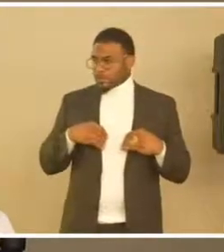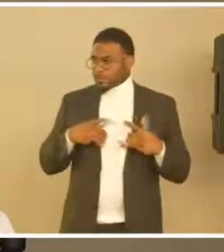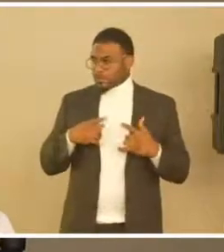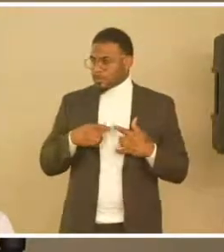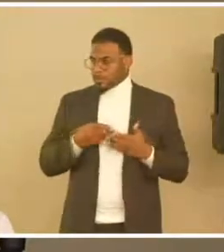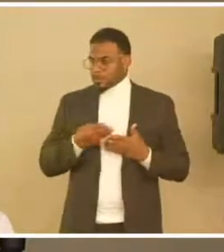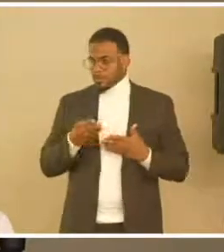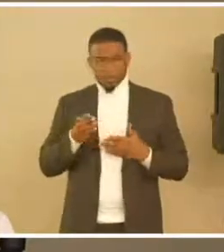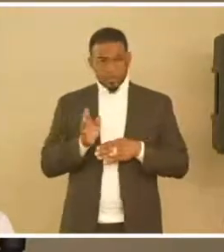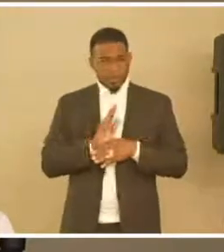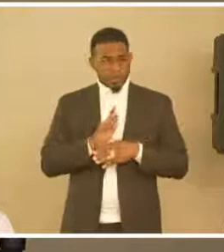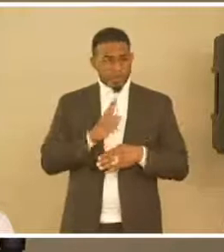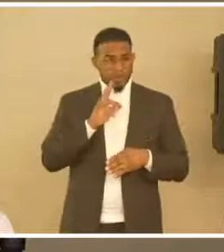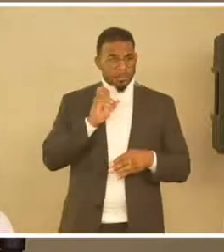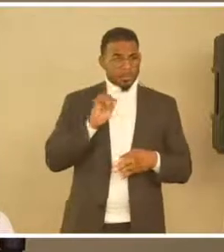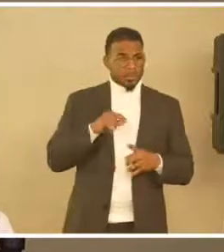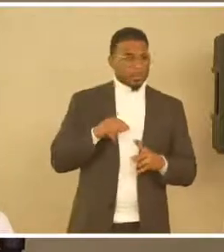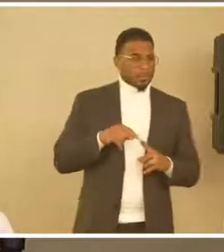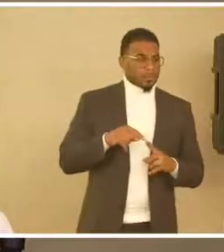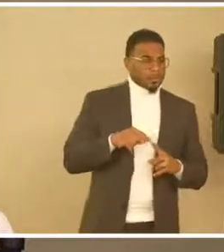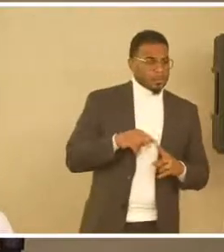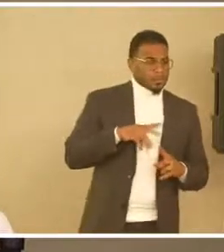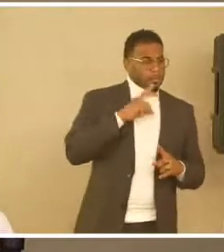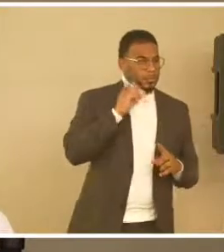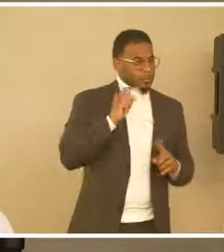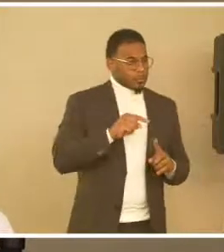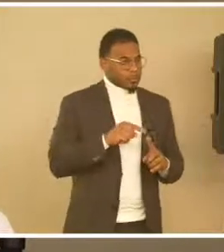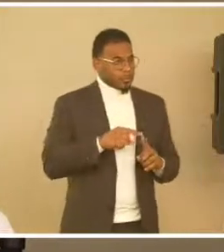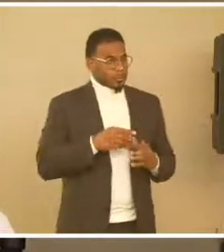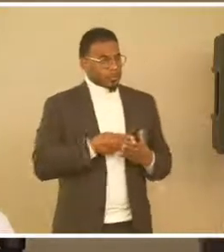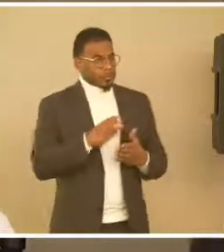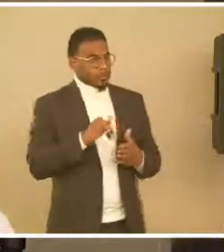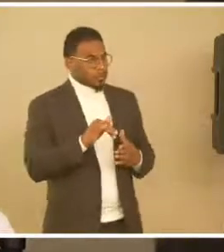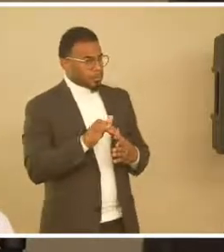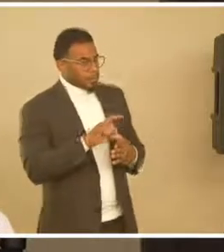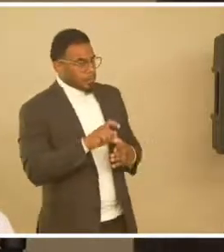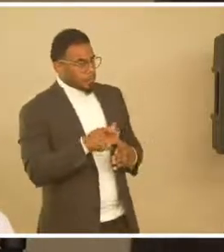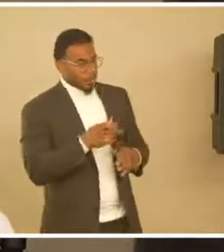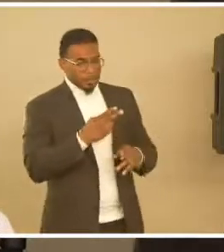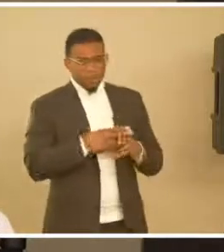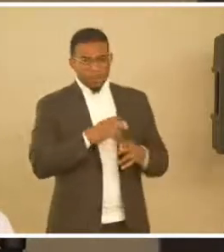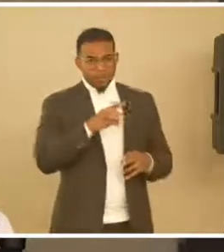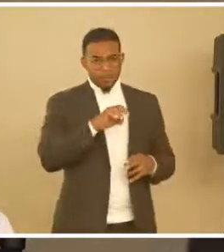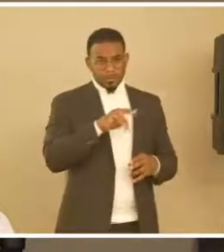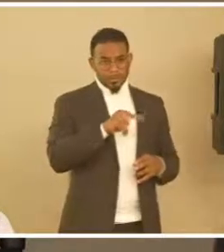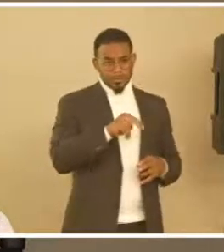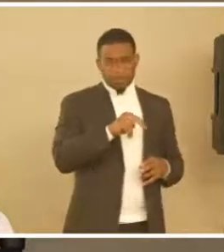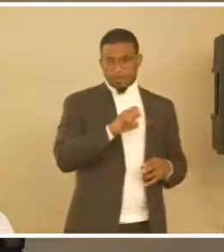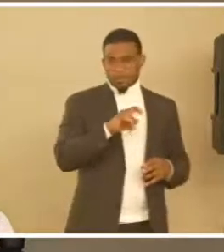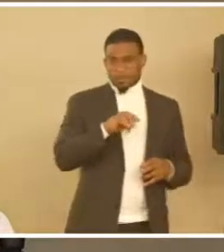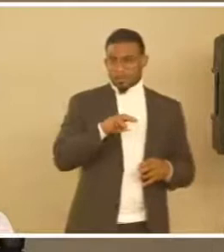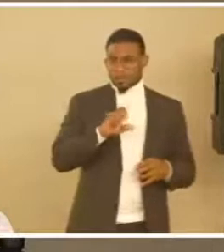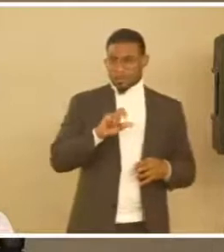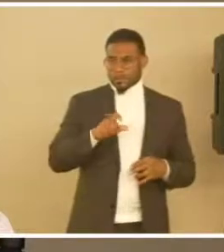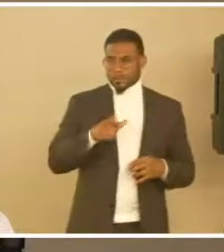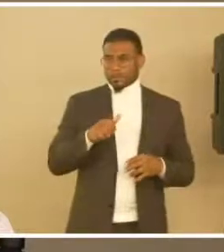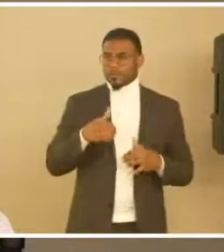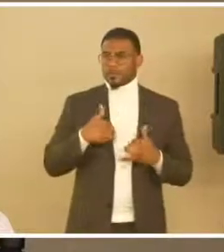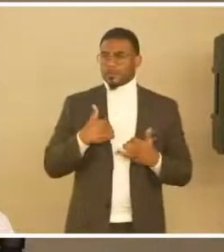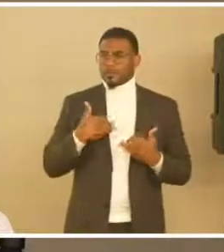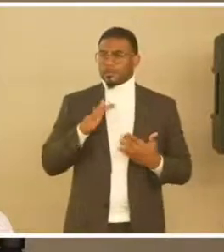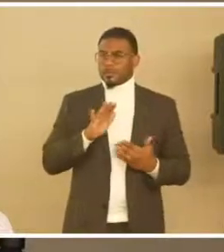buy the film, and it was bought by a channel which name is RMC Story. But the channel has in